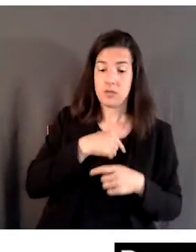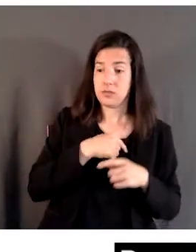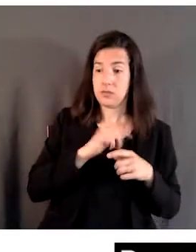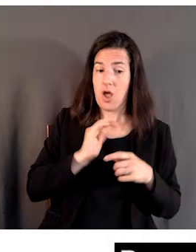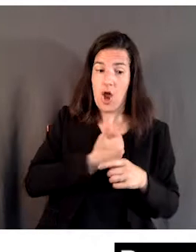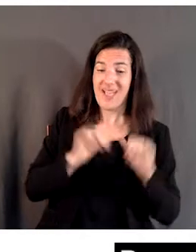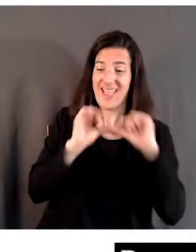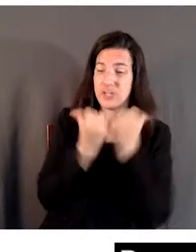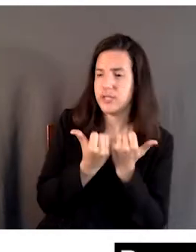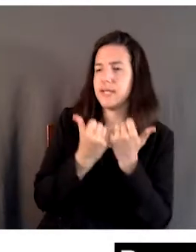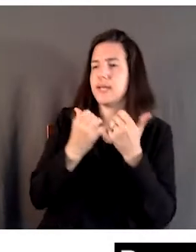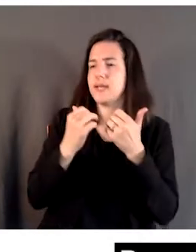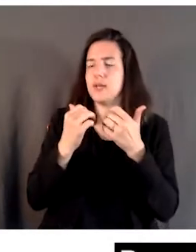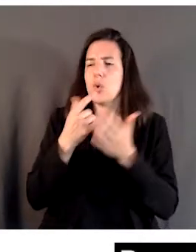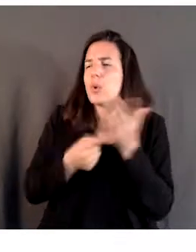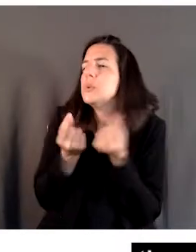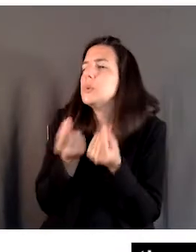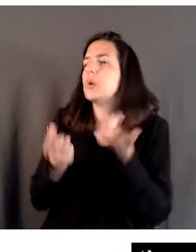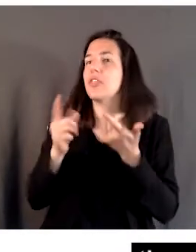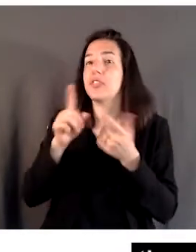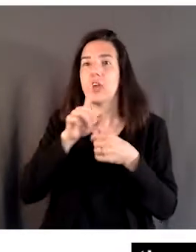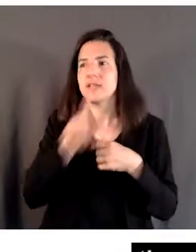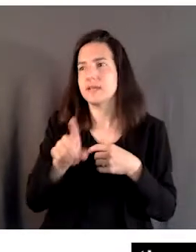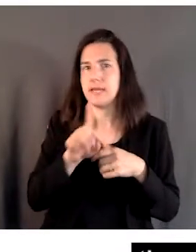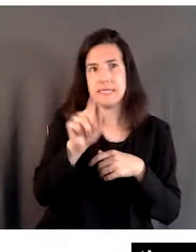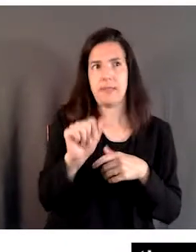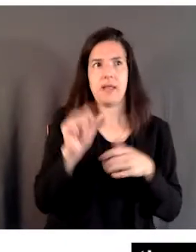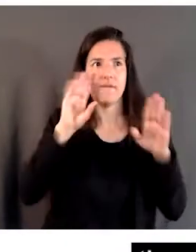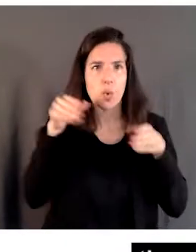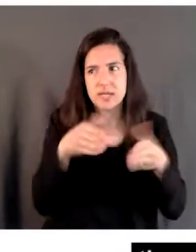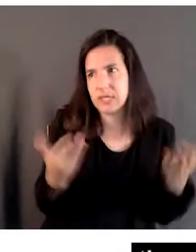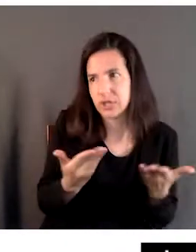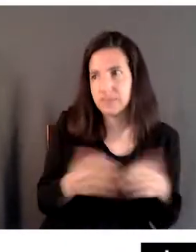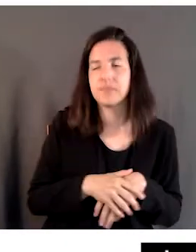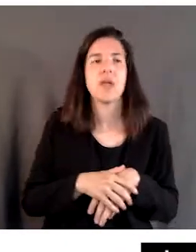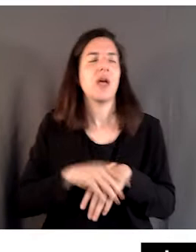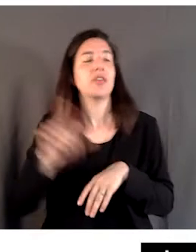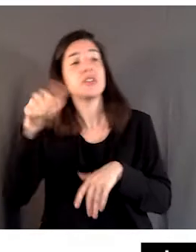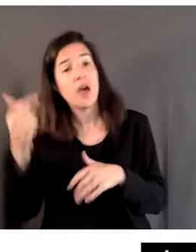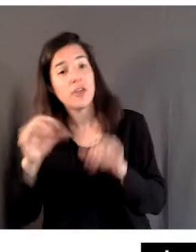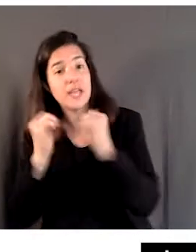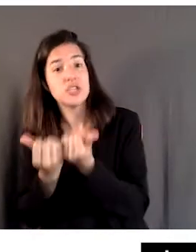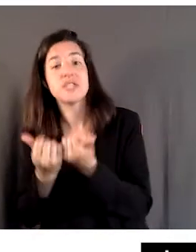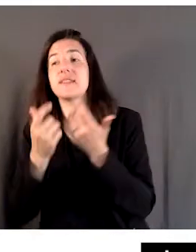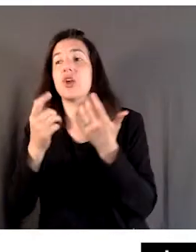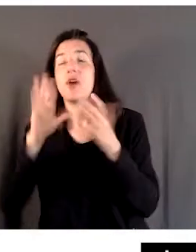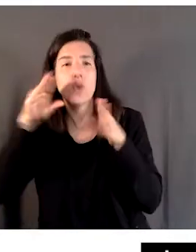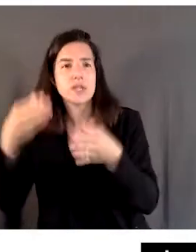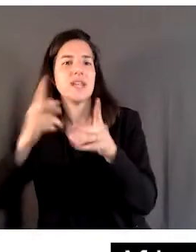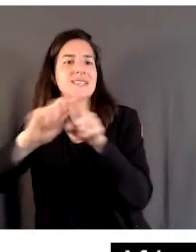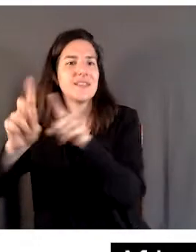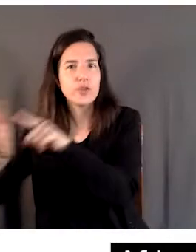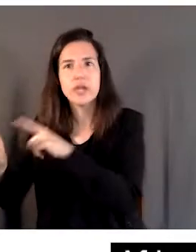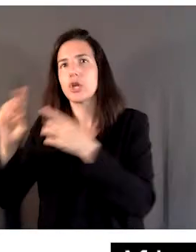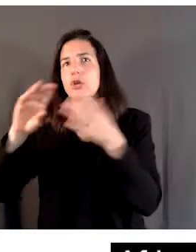there is a disability focus, and there's a lot of agencies that are focused obviously on different communities, people